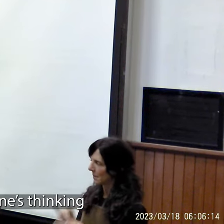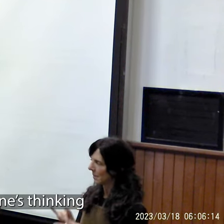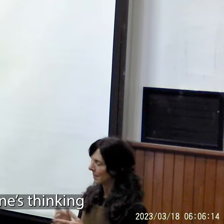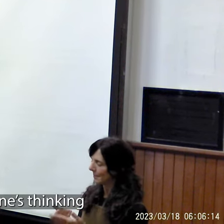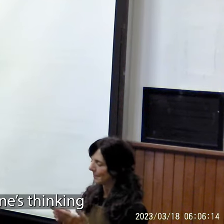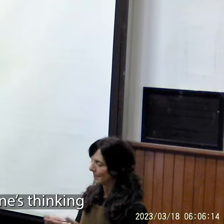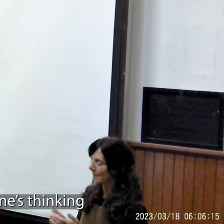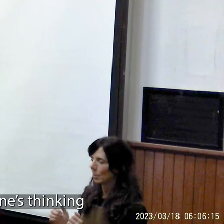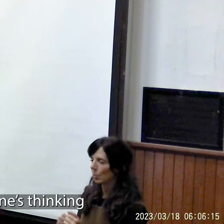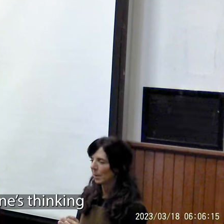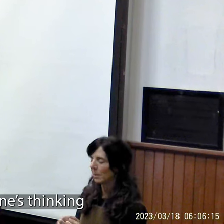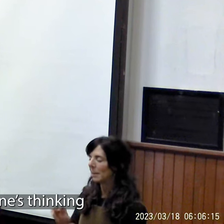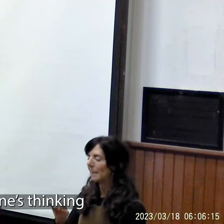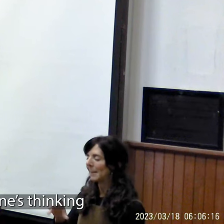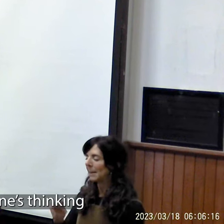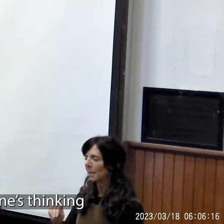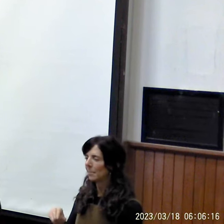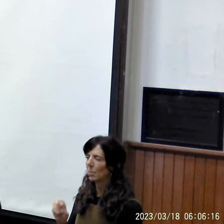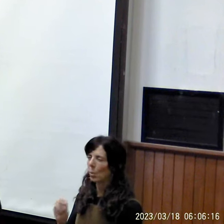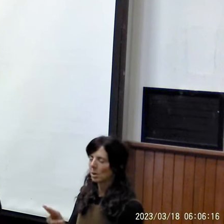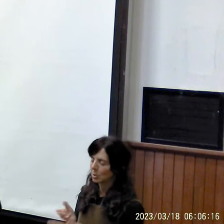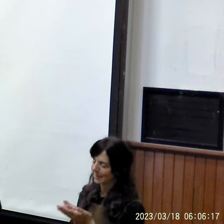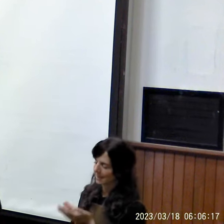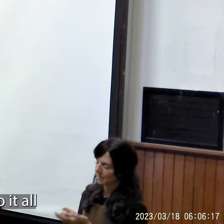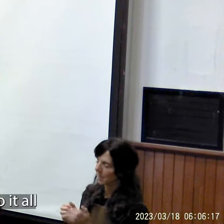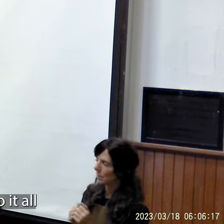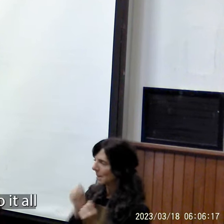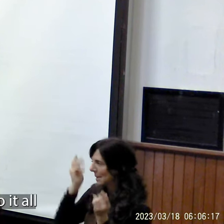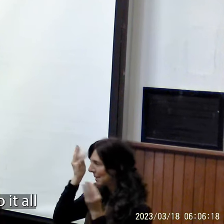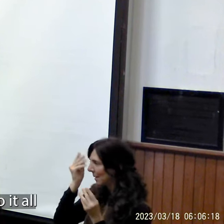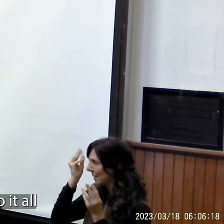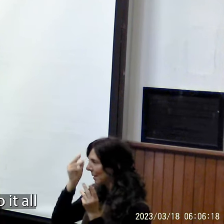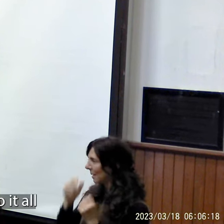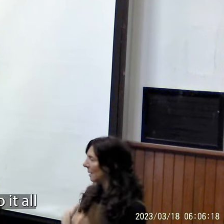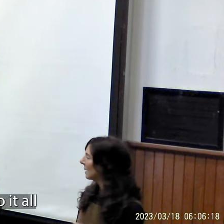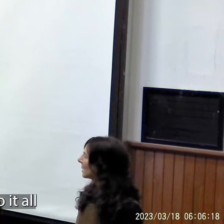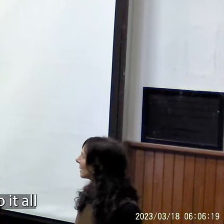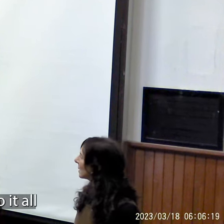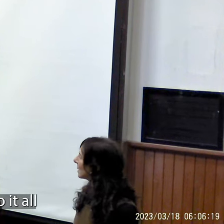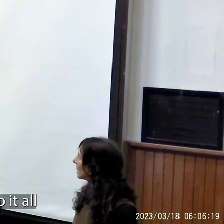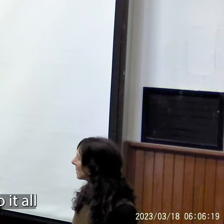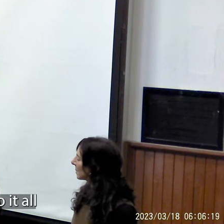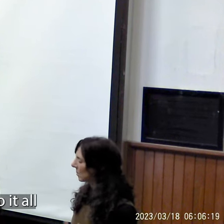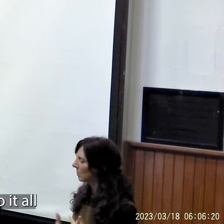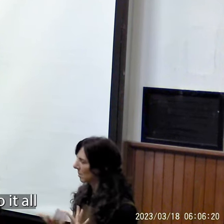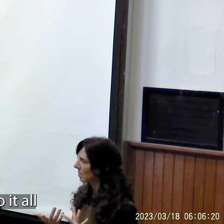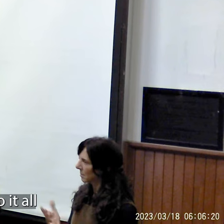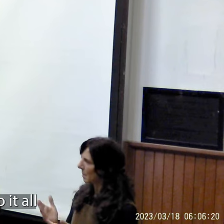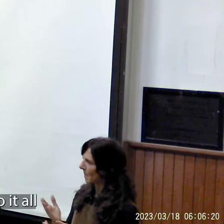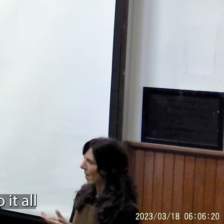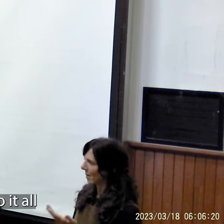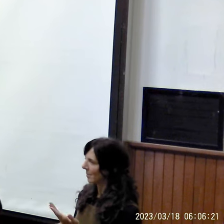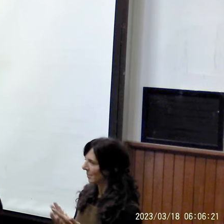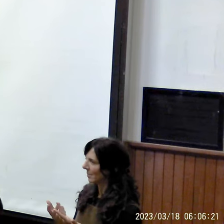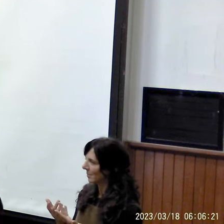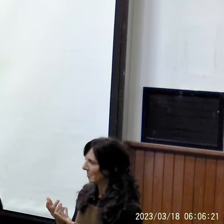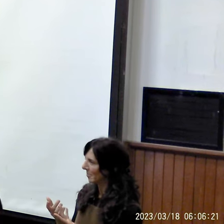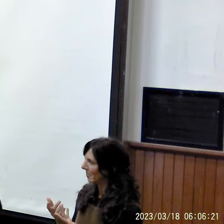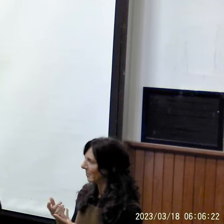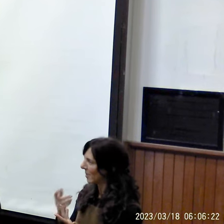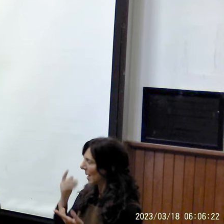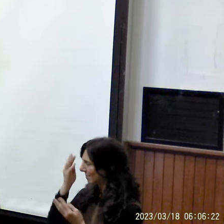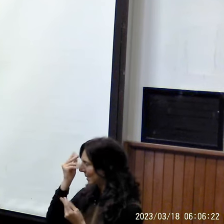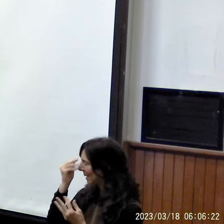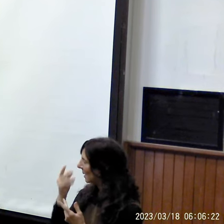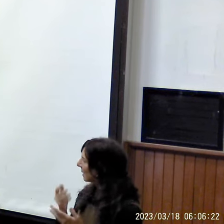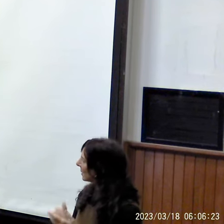there's intimacy with one thinking. There's still this kind of material aspect to it all. Right. Yeah.